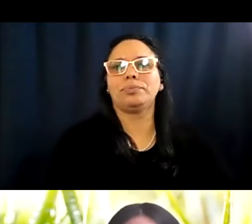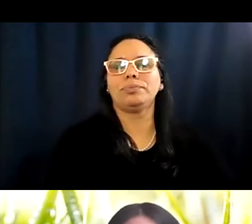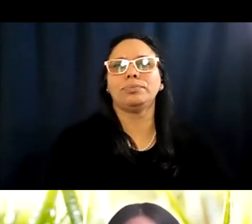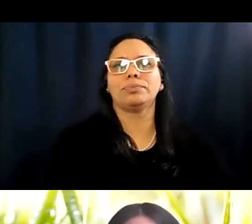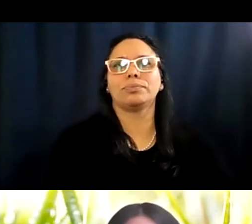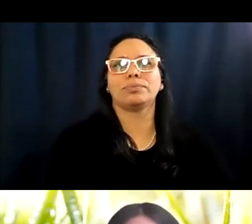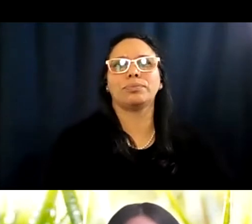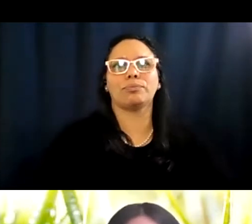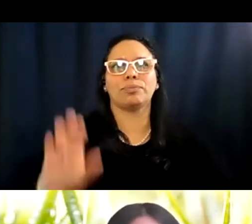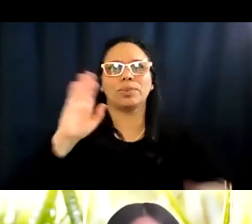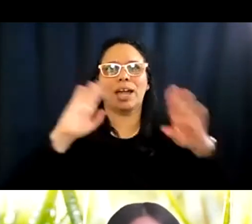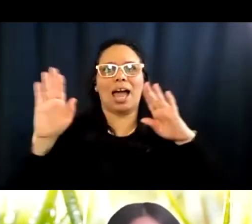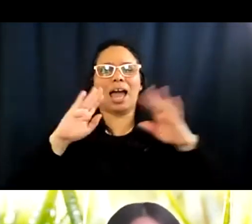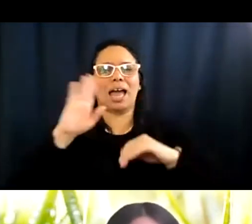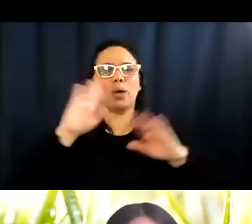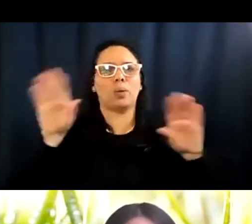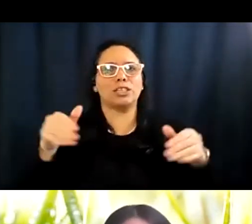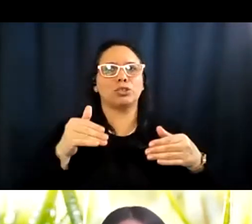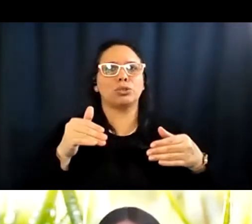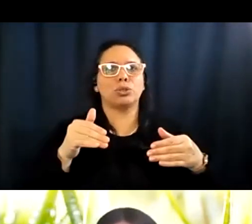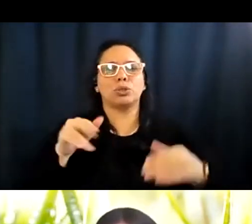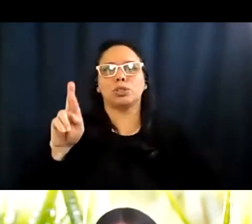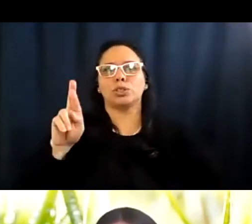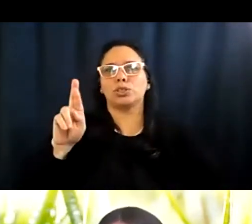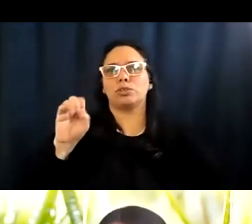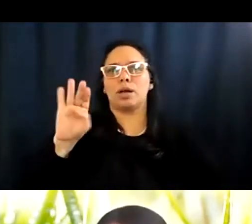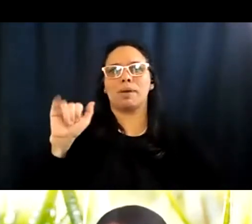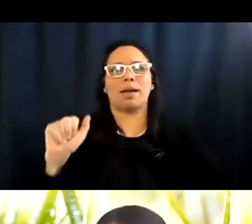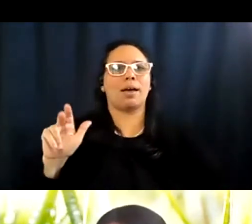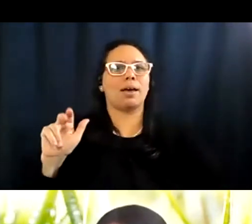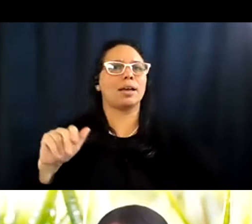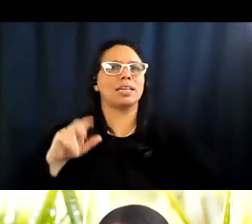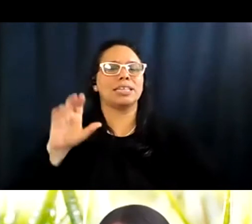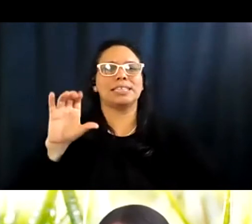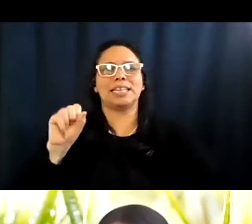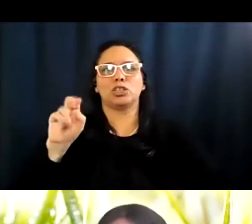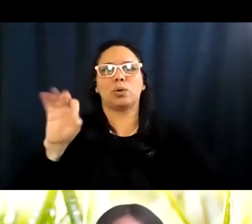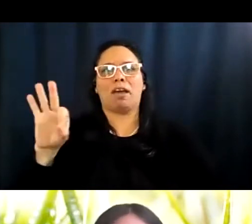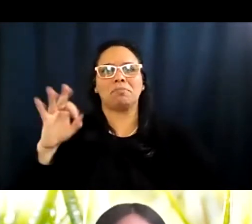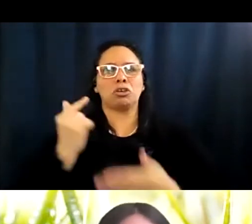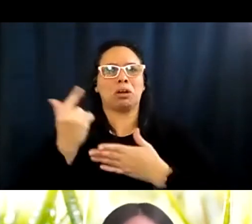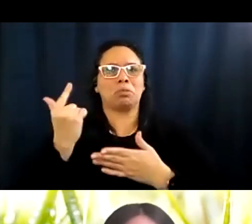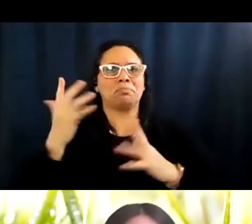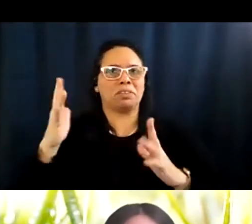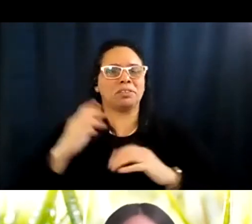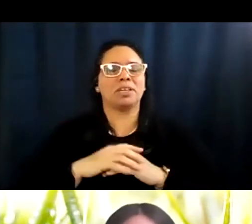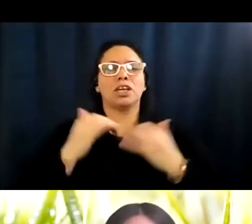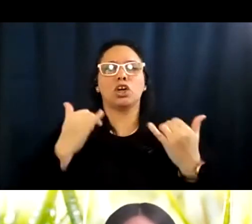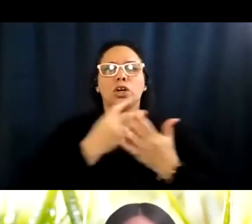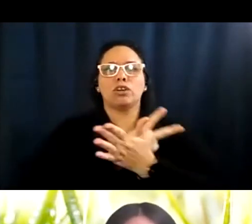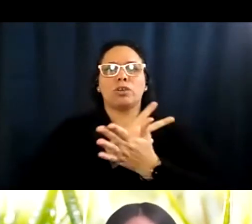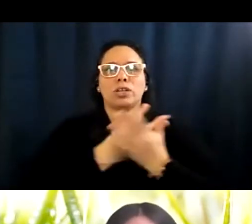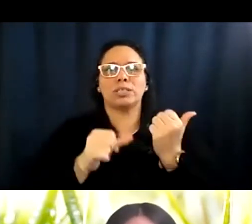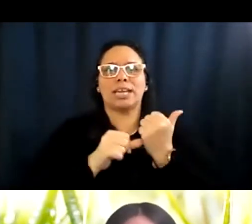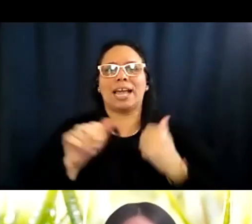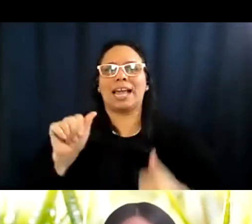Hi everyone, I will be introducing Rebecca. Rebecca is a CSUF alum and a current graduate assistant for ASI's Leader